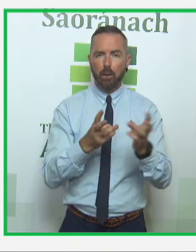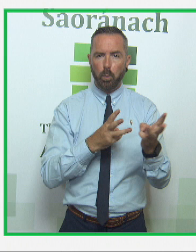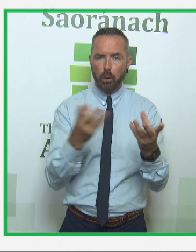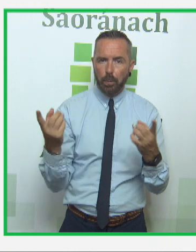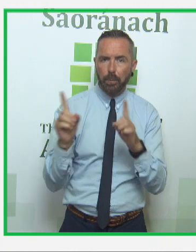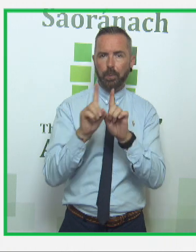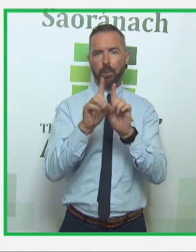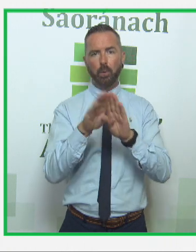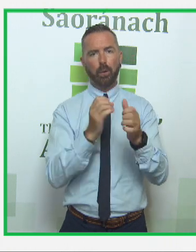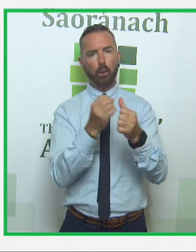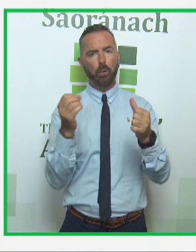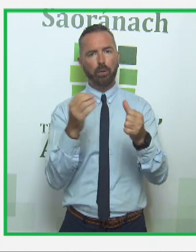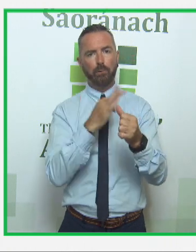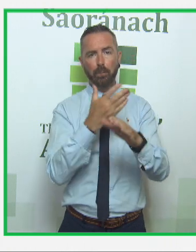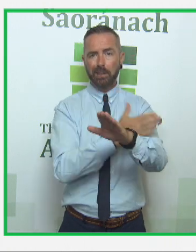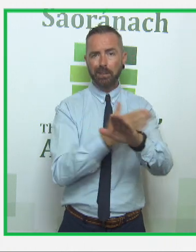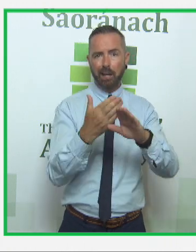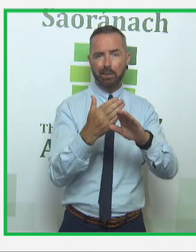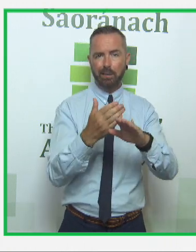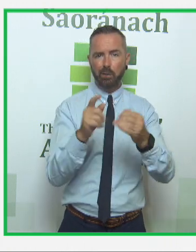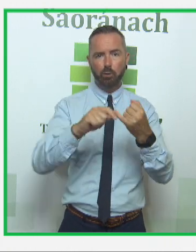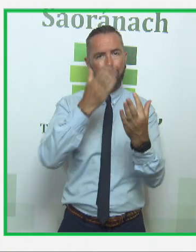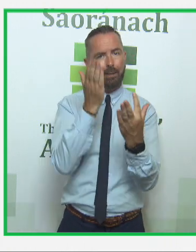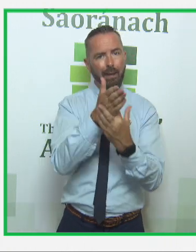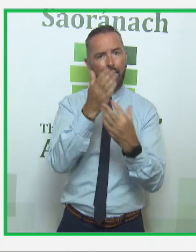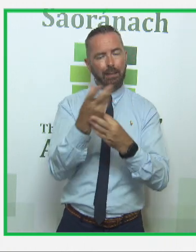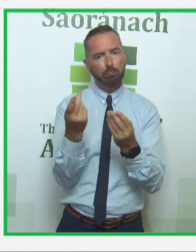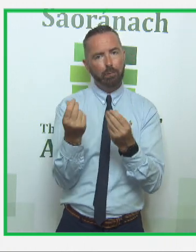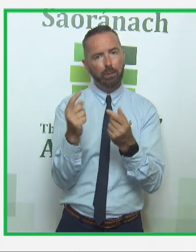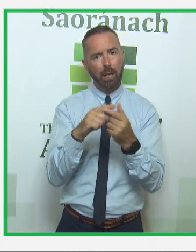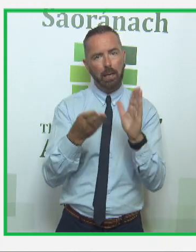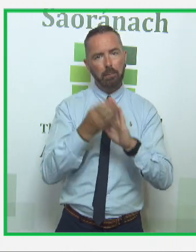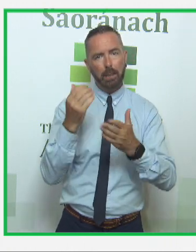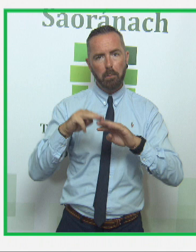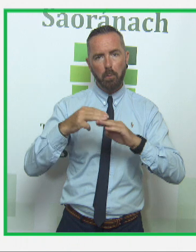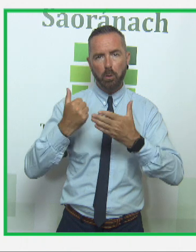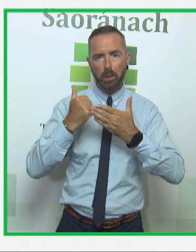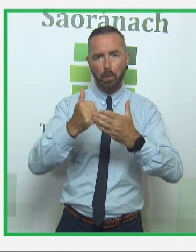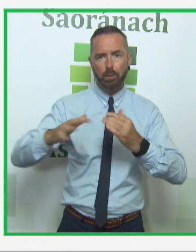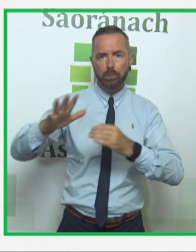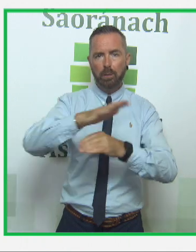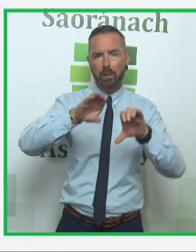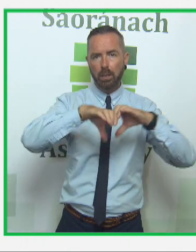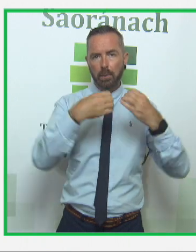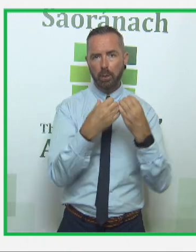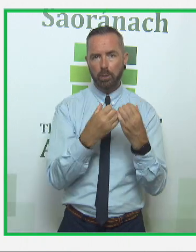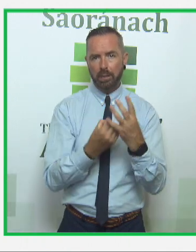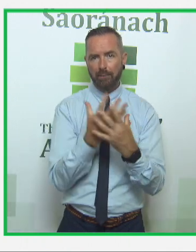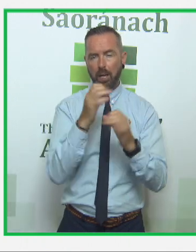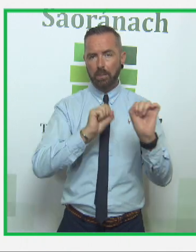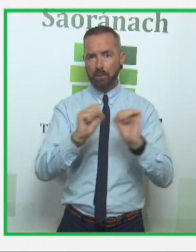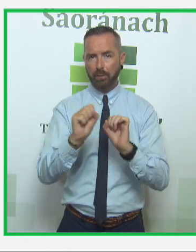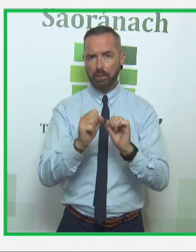closely with others from the start to access resources and to build support in local communities for services being developed. So